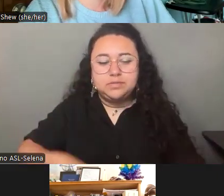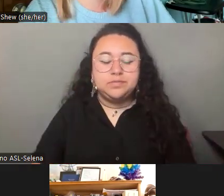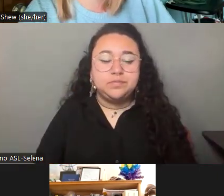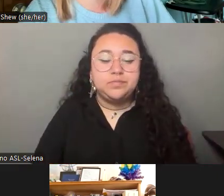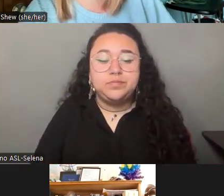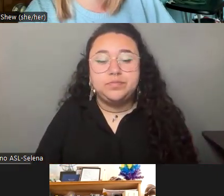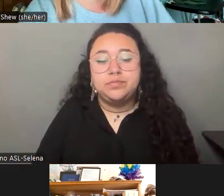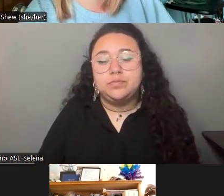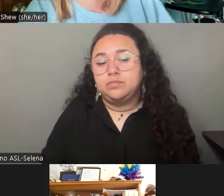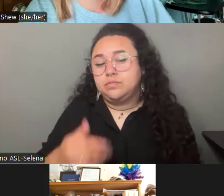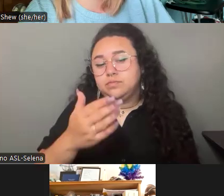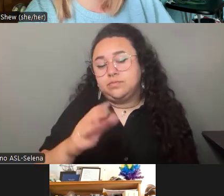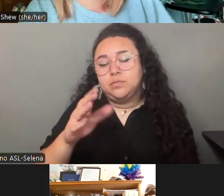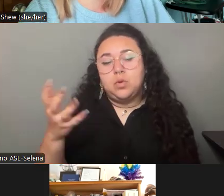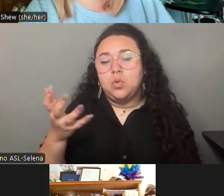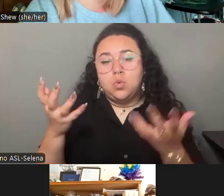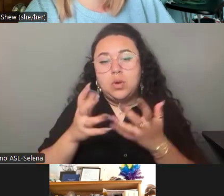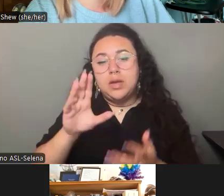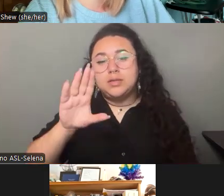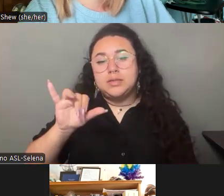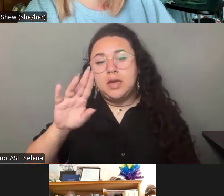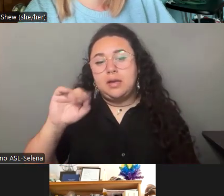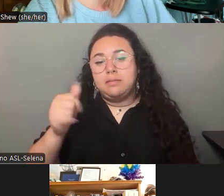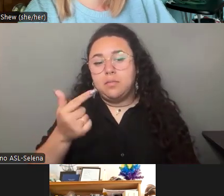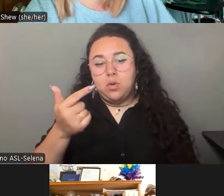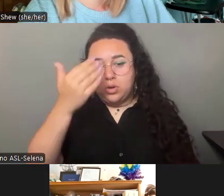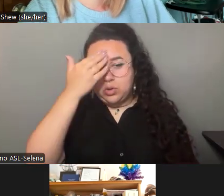Which brings us to what cyborgs know. Um,